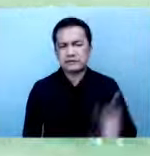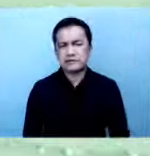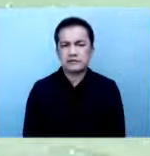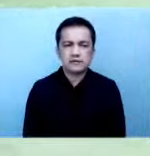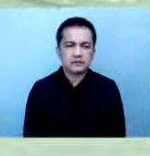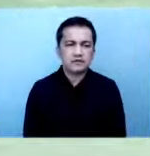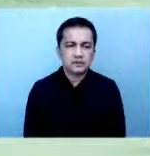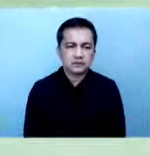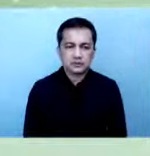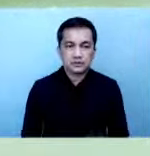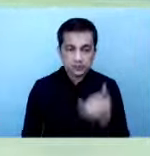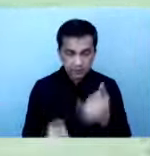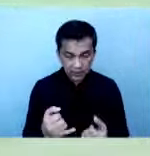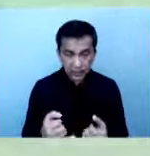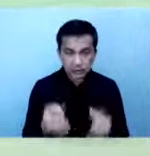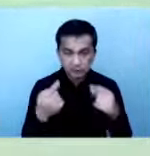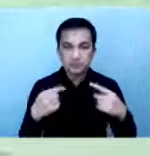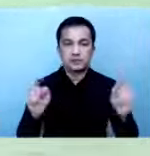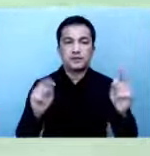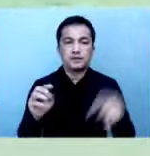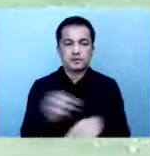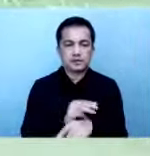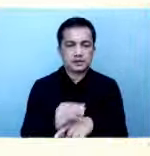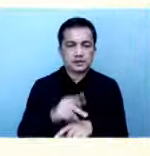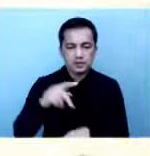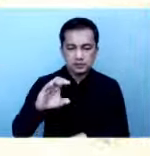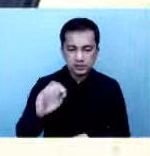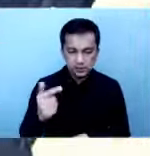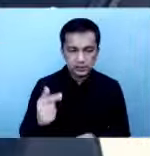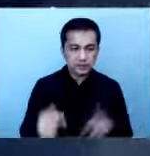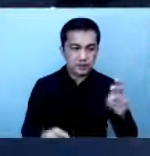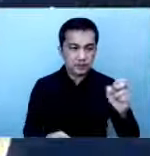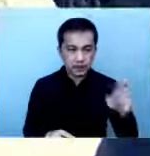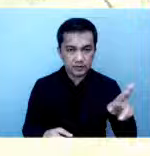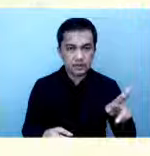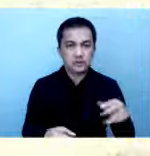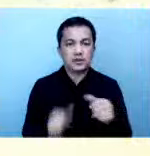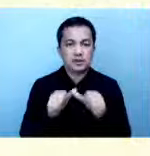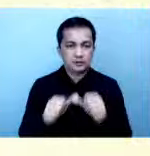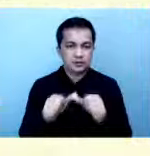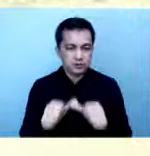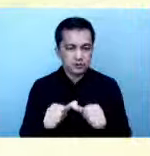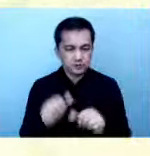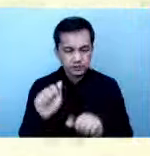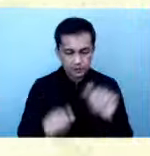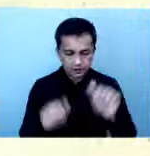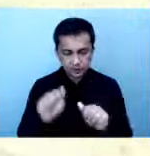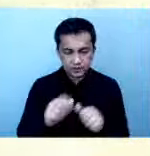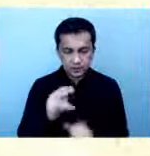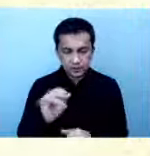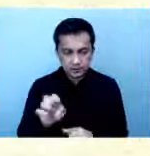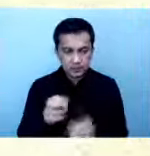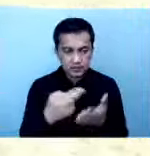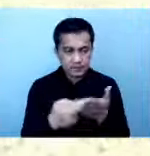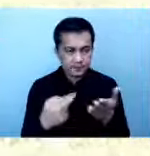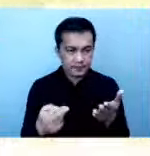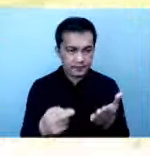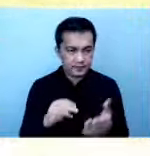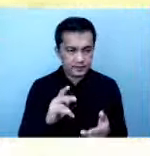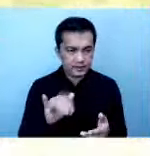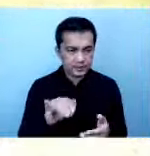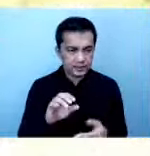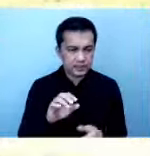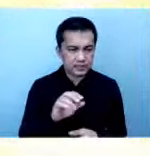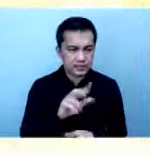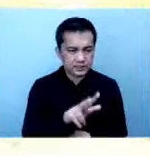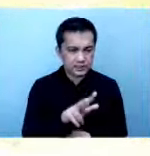huli, matagumpay ang misyon ng Philippine Coast Guard at BIFAR. Magpapatuloy naman ang assessment sa marine resources sa Sandy Cay 3 at Sandy